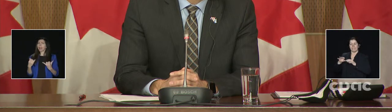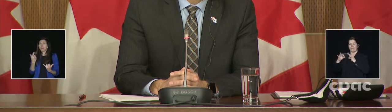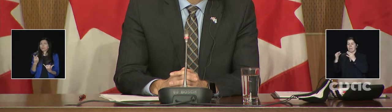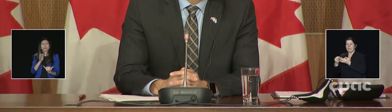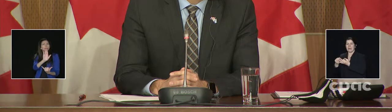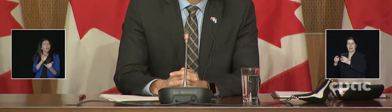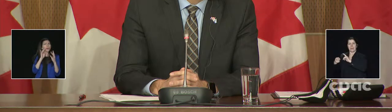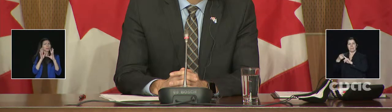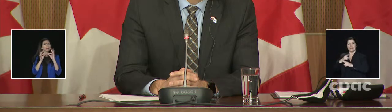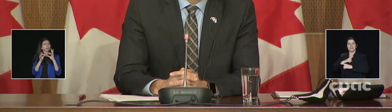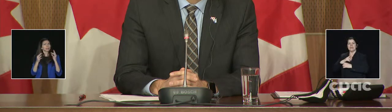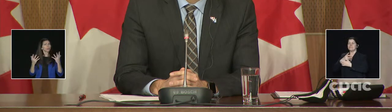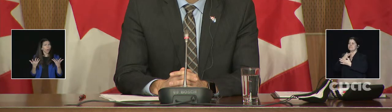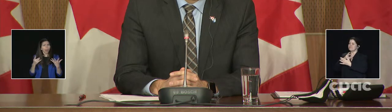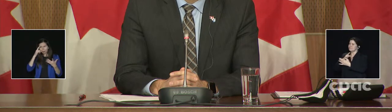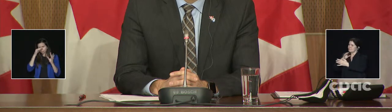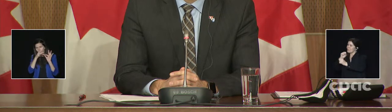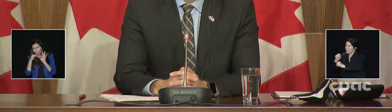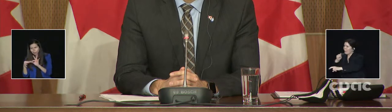holiday gatherings?